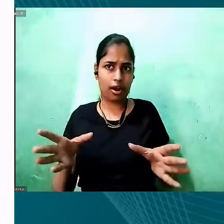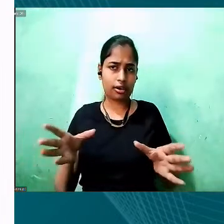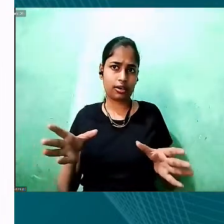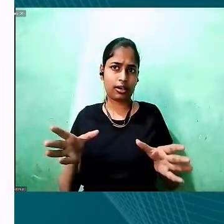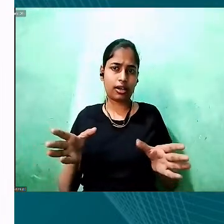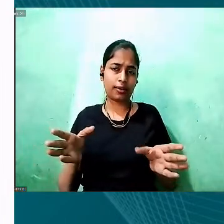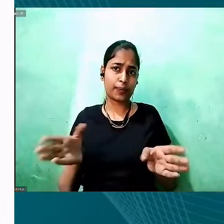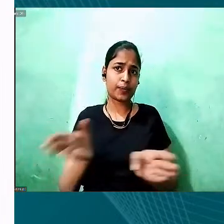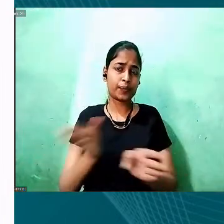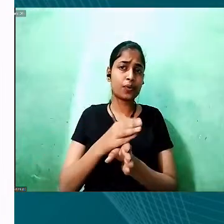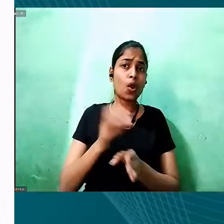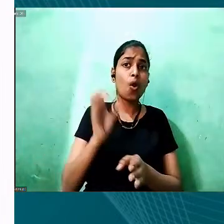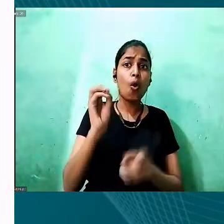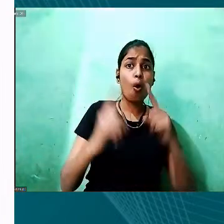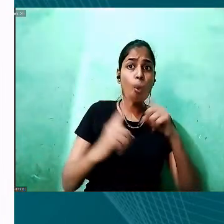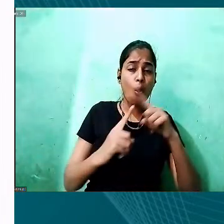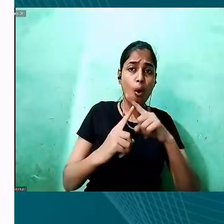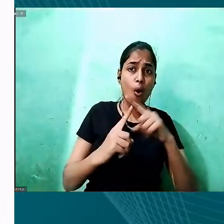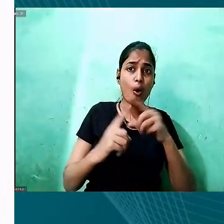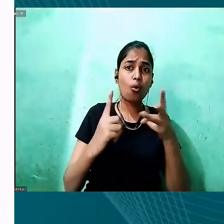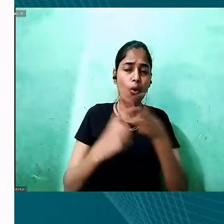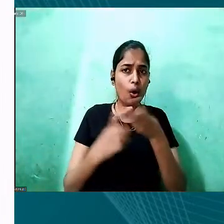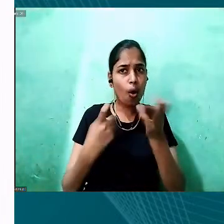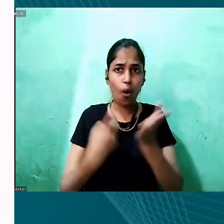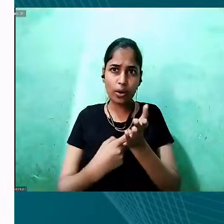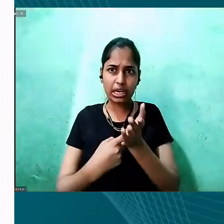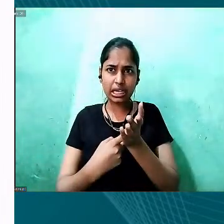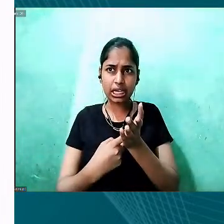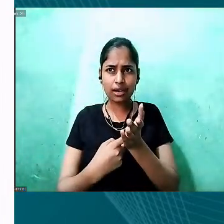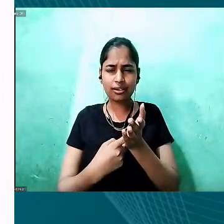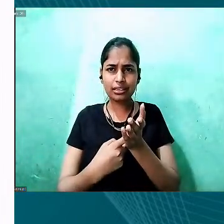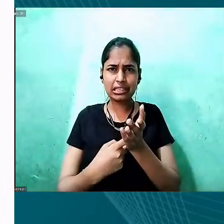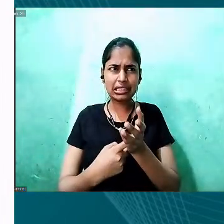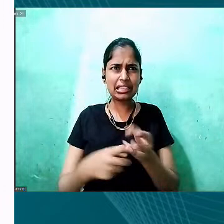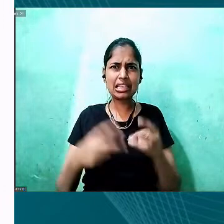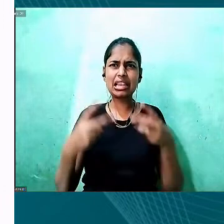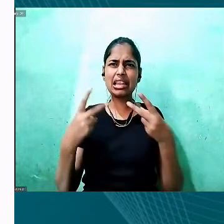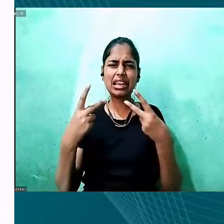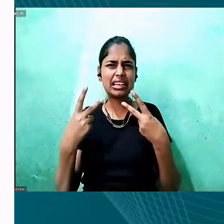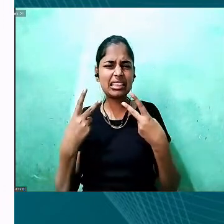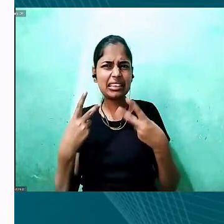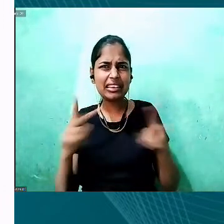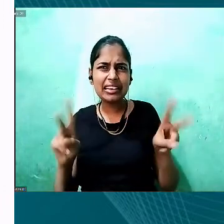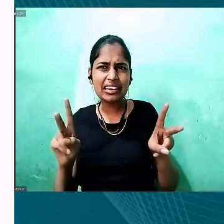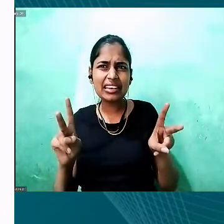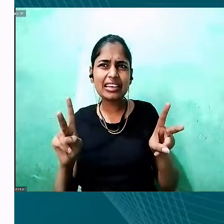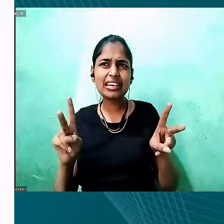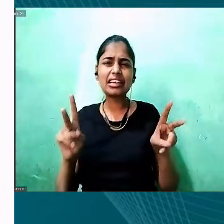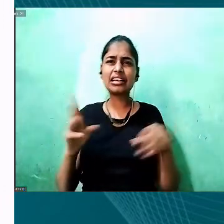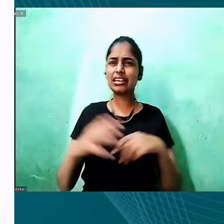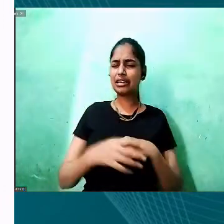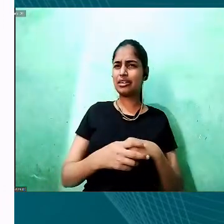indifferent, hostile, friendly, curious.